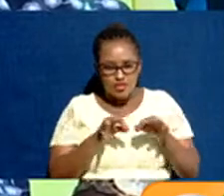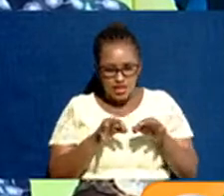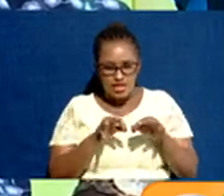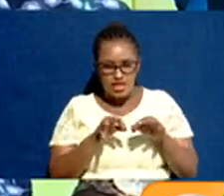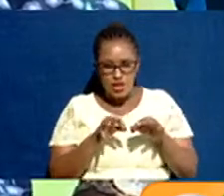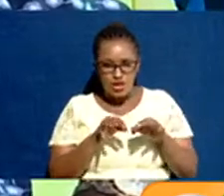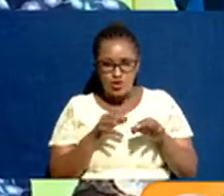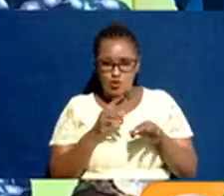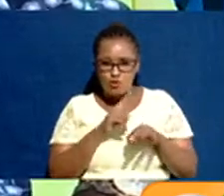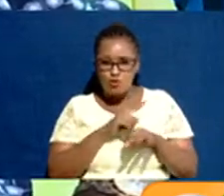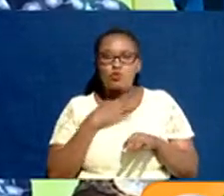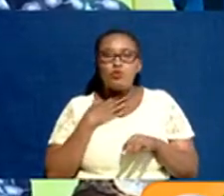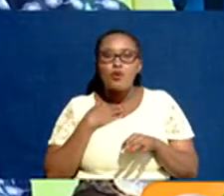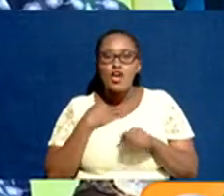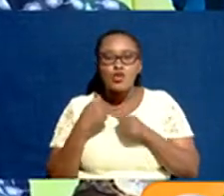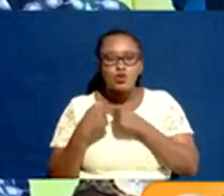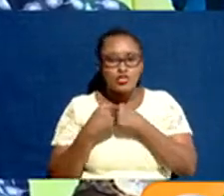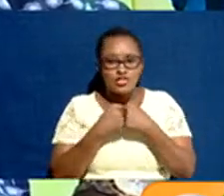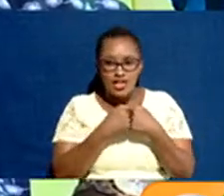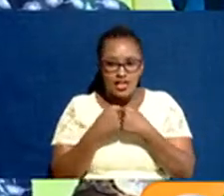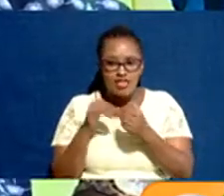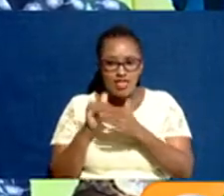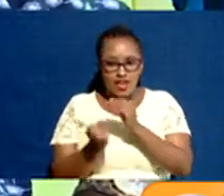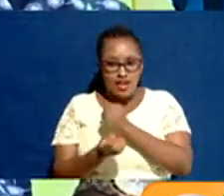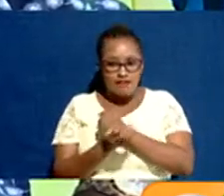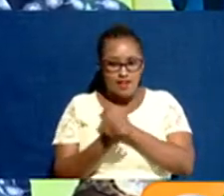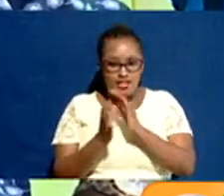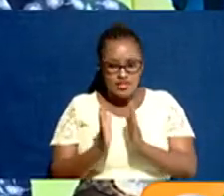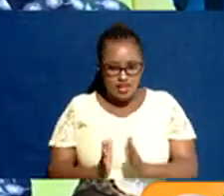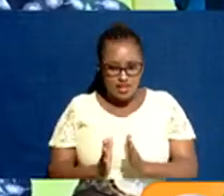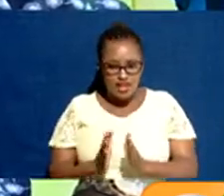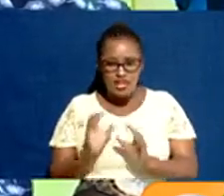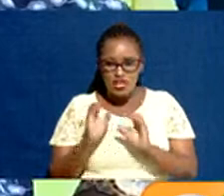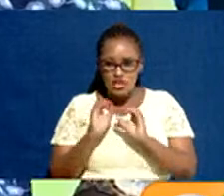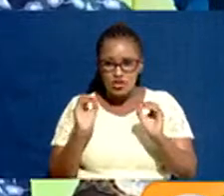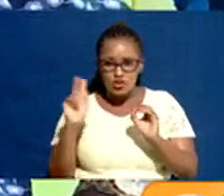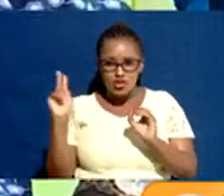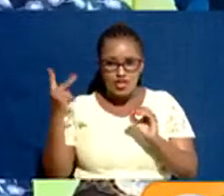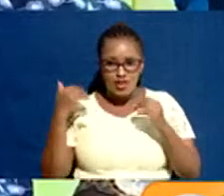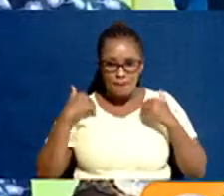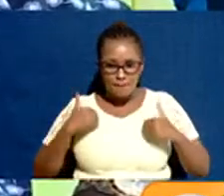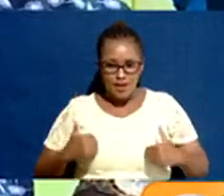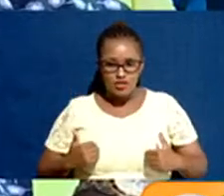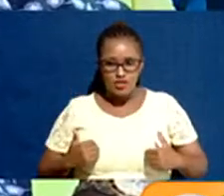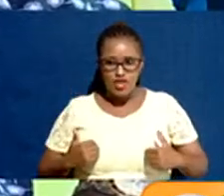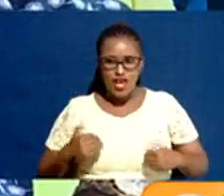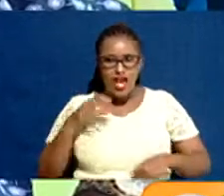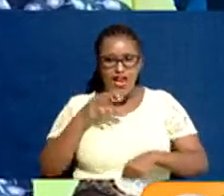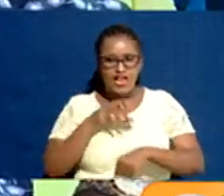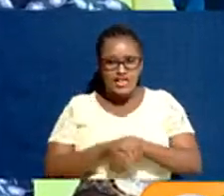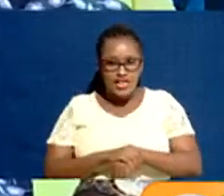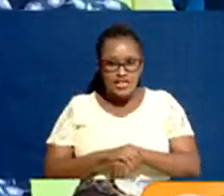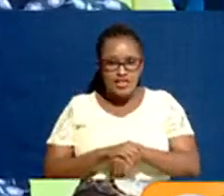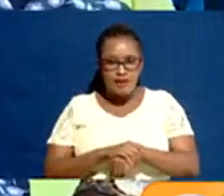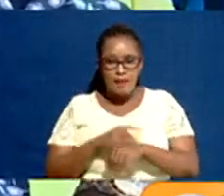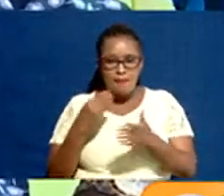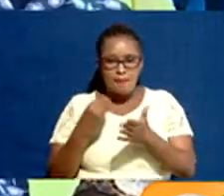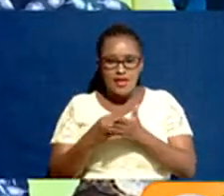country, and I want to challenge the people of Kenya. No Kenyan anywhere saw a packet of Unga at 100